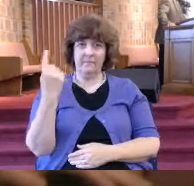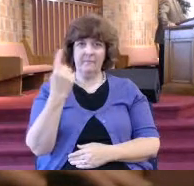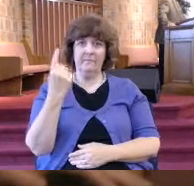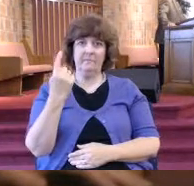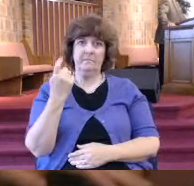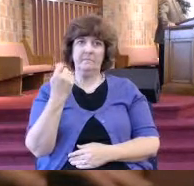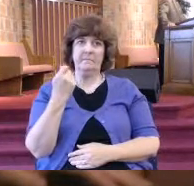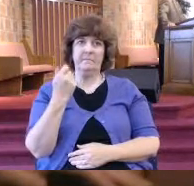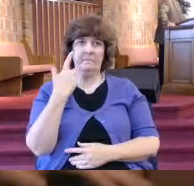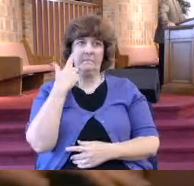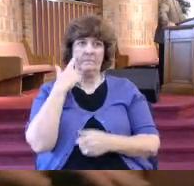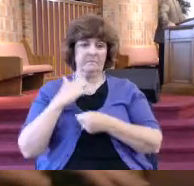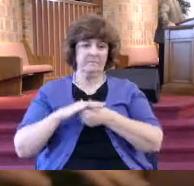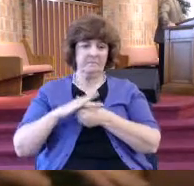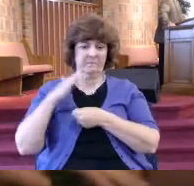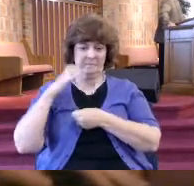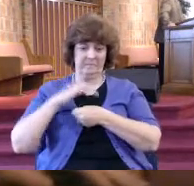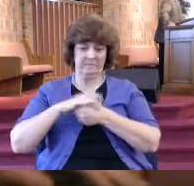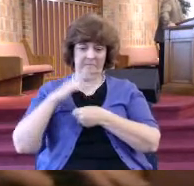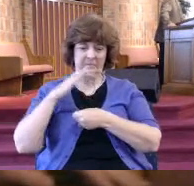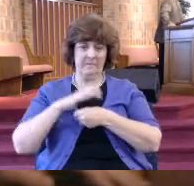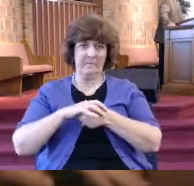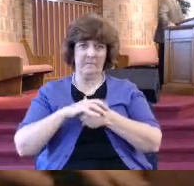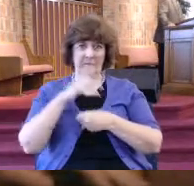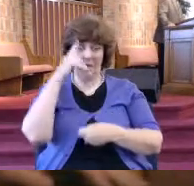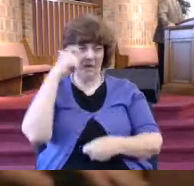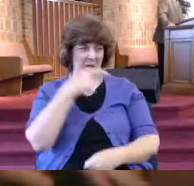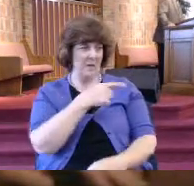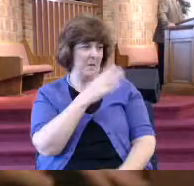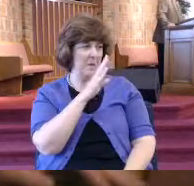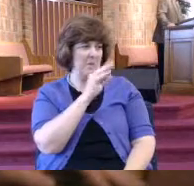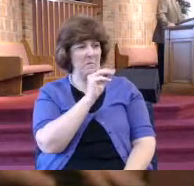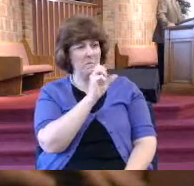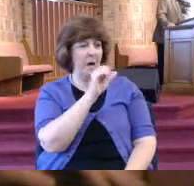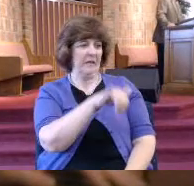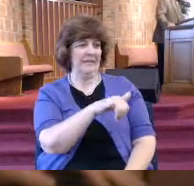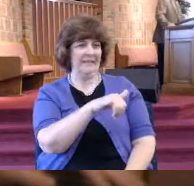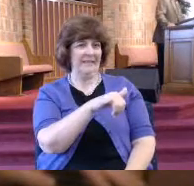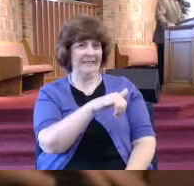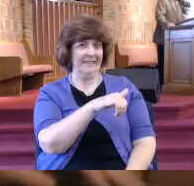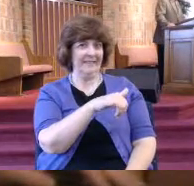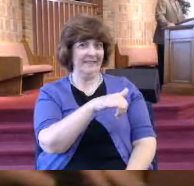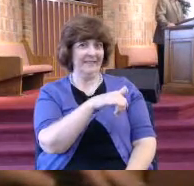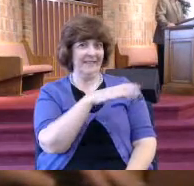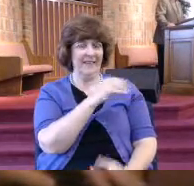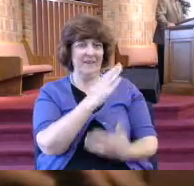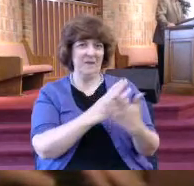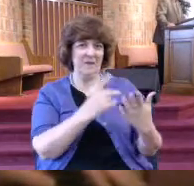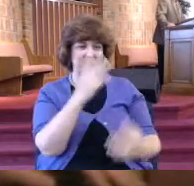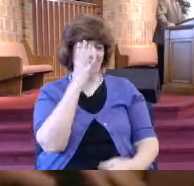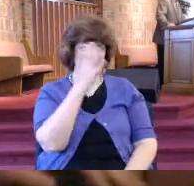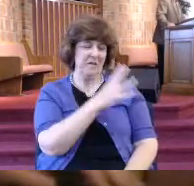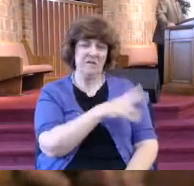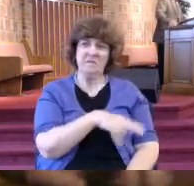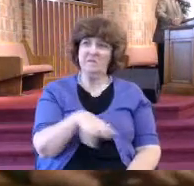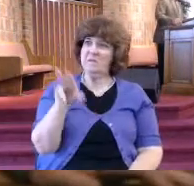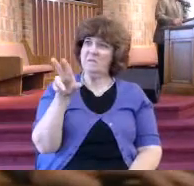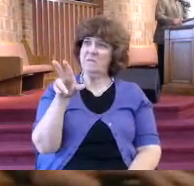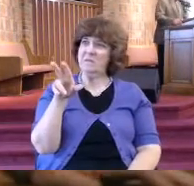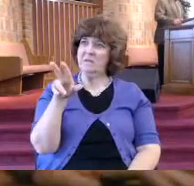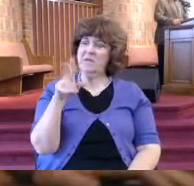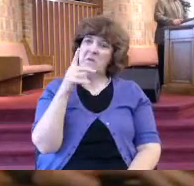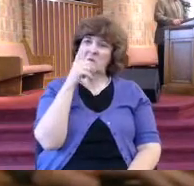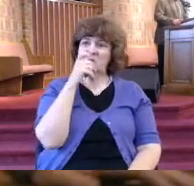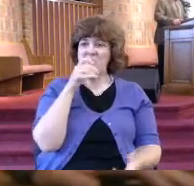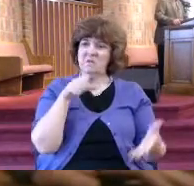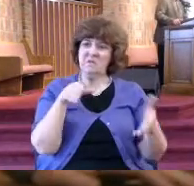collar from somebody being too bossy when I was growing up, and someone would quip out, "Well, who died and